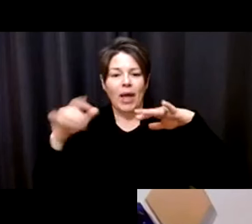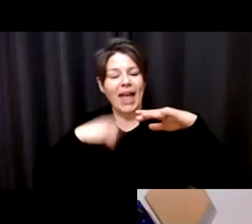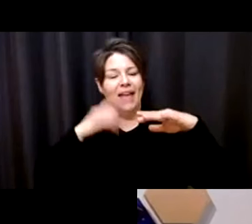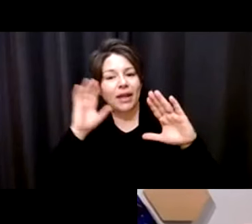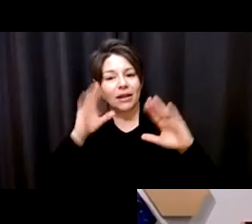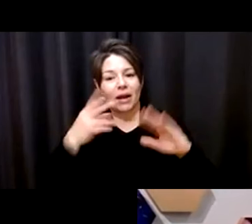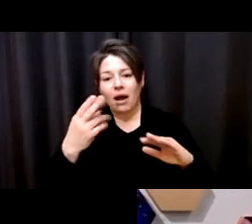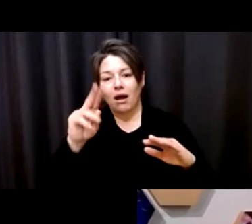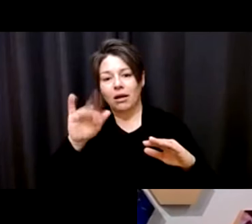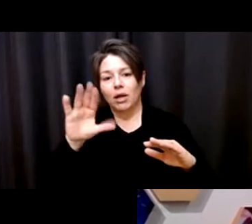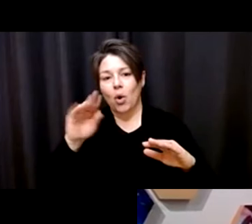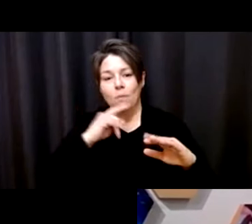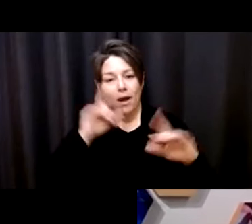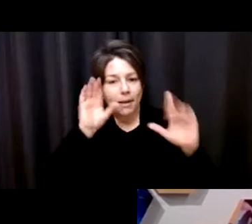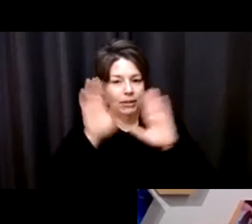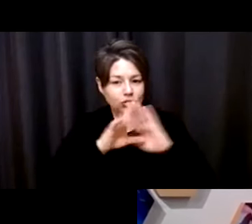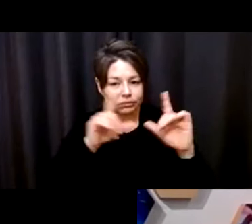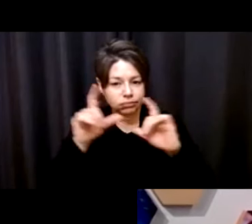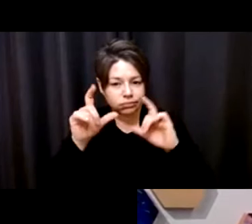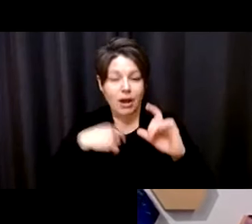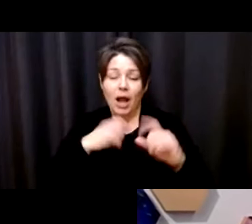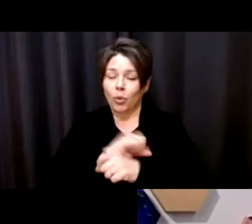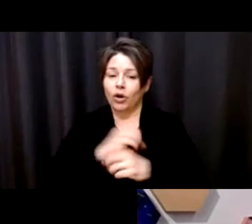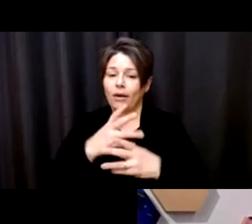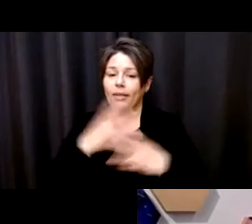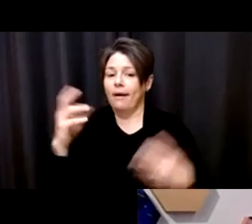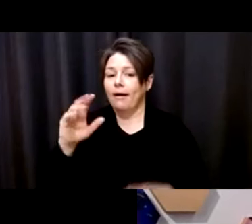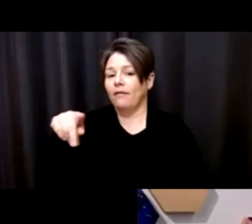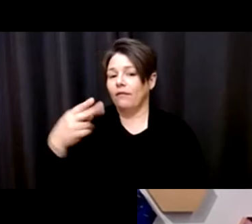use that. I work extensively in Photoshop,